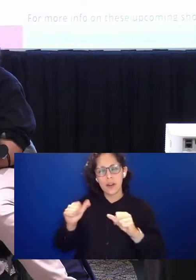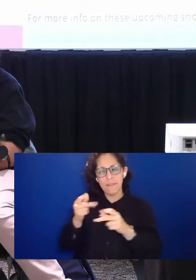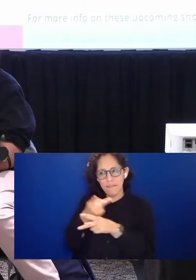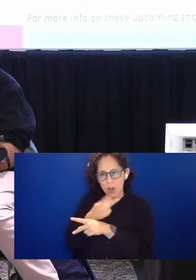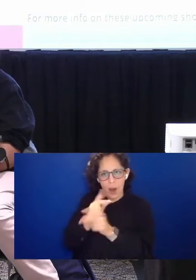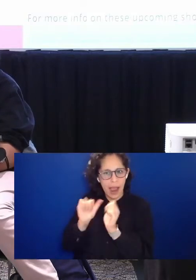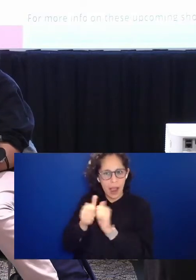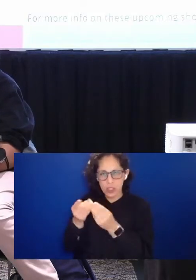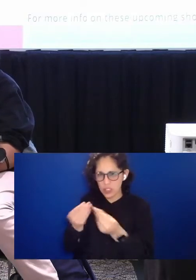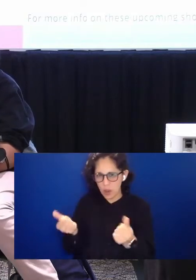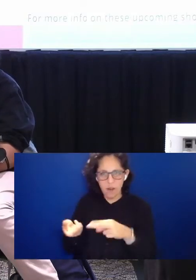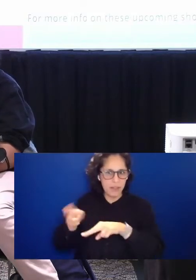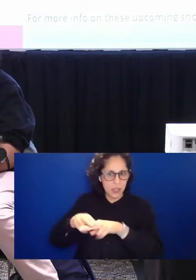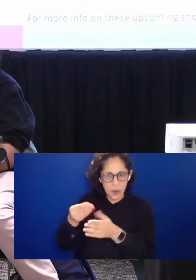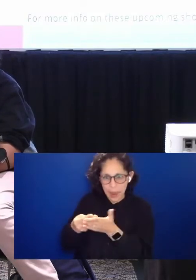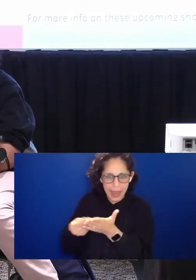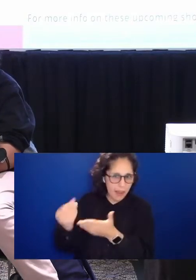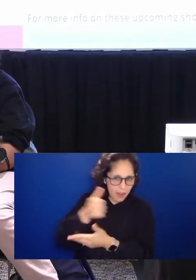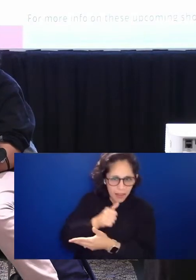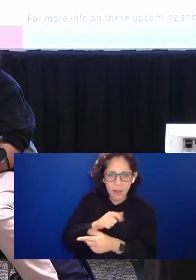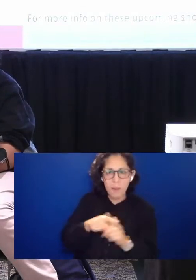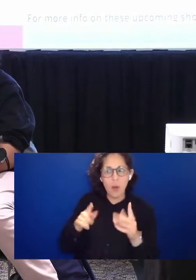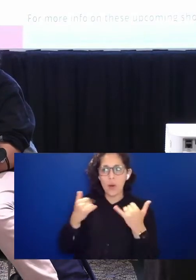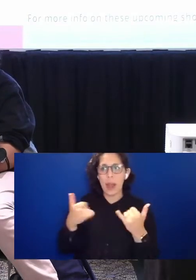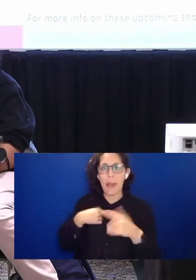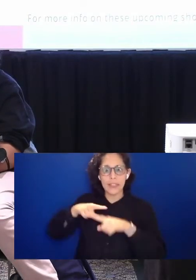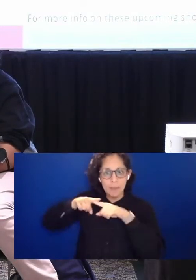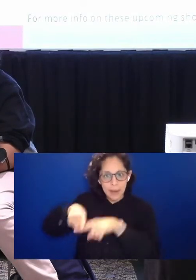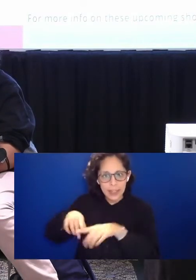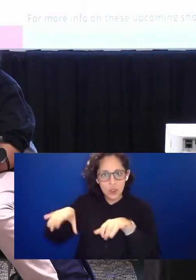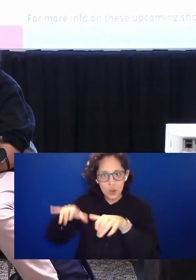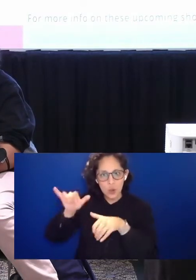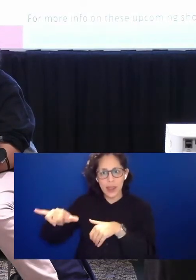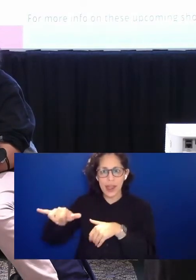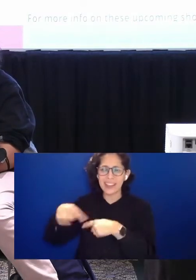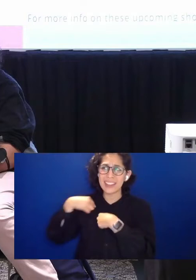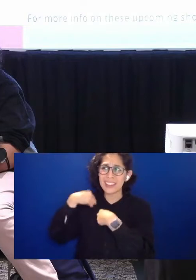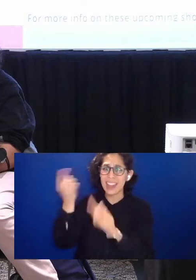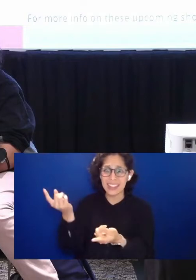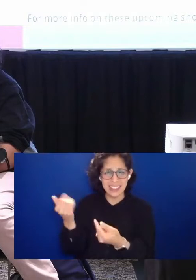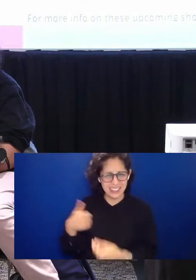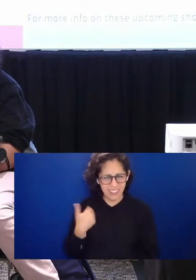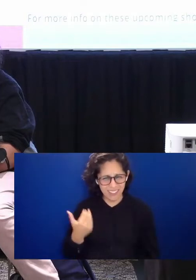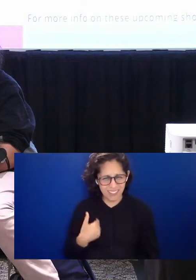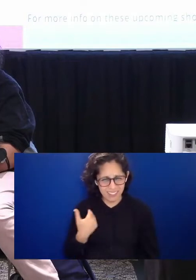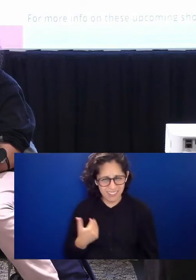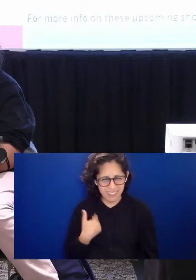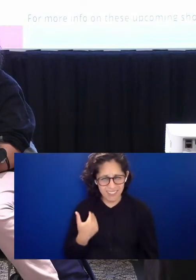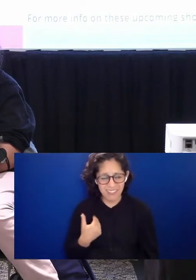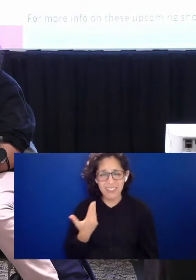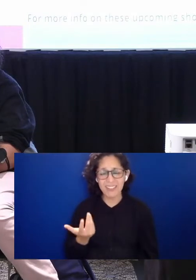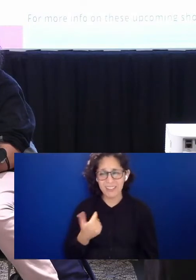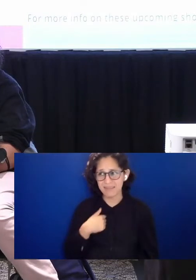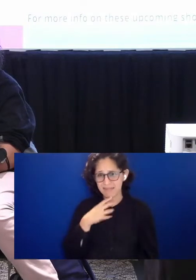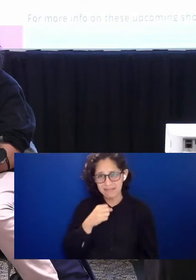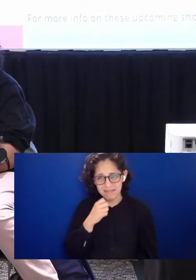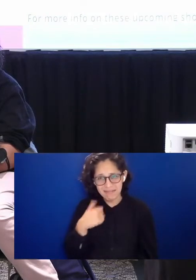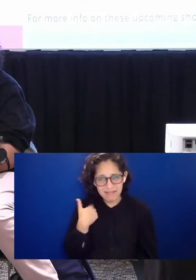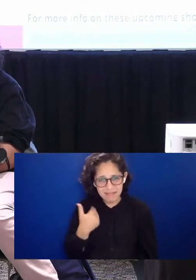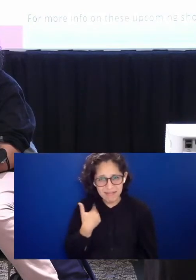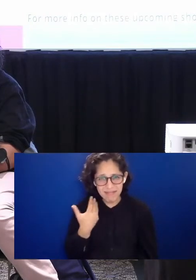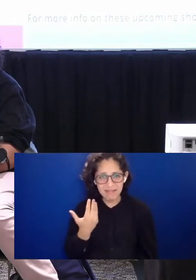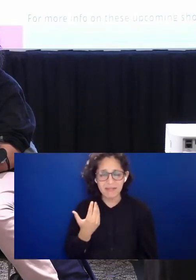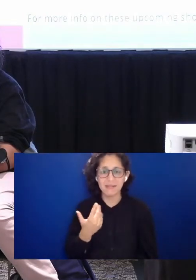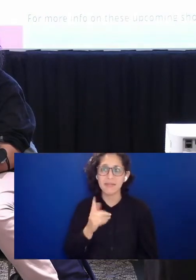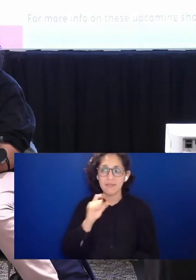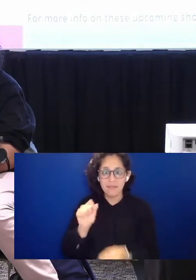But there is something that I have relied on it to do since a very early age, which is like make home and like literally sustain